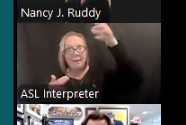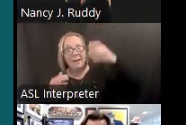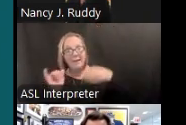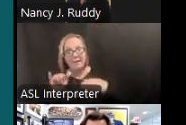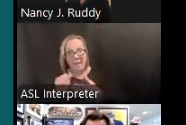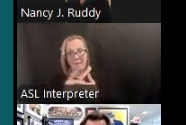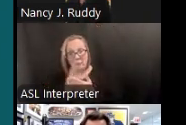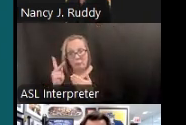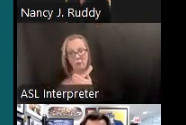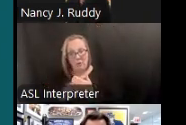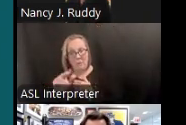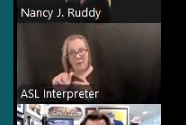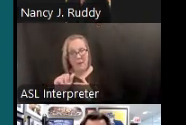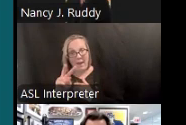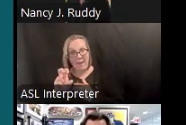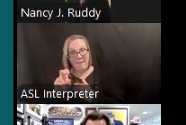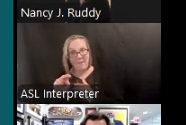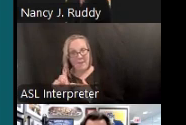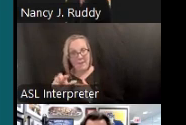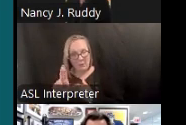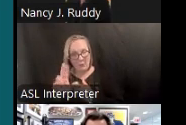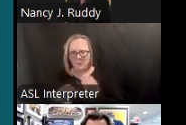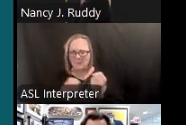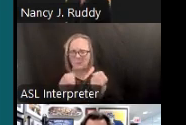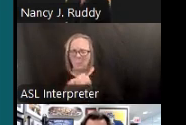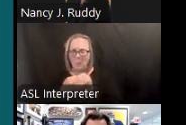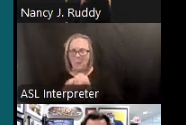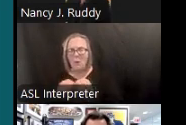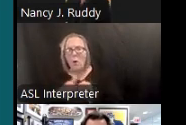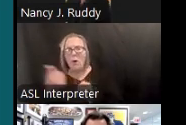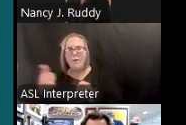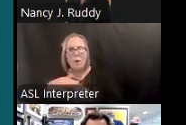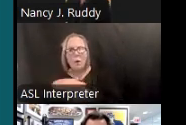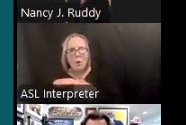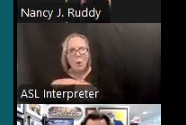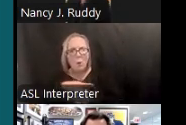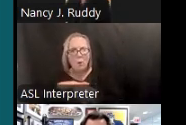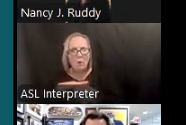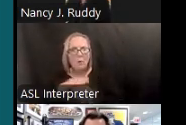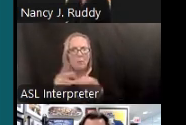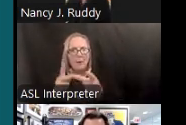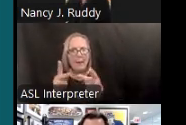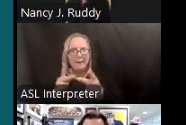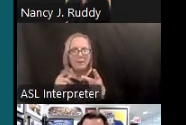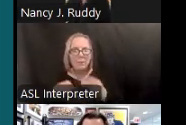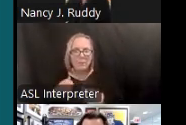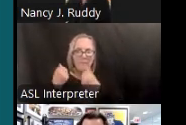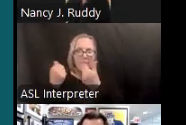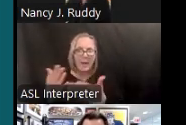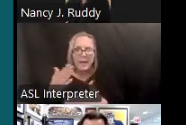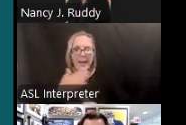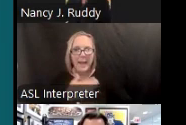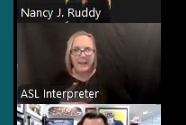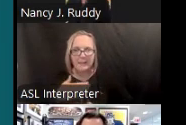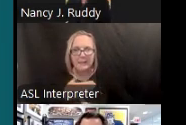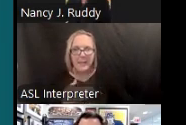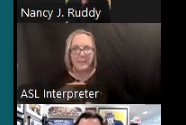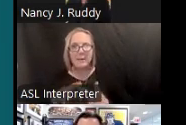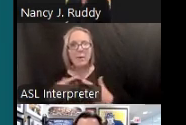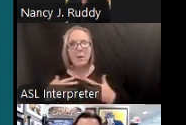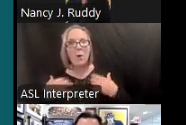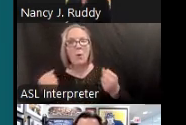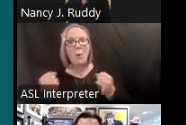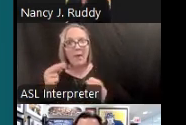Avenir will support existing surrounding venues with hospitality, entertainment, wellness, and all